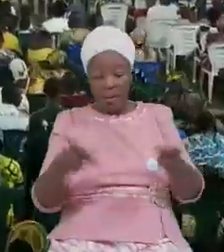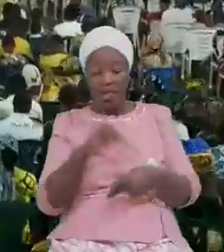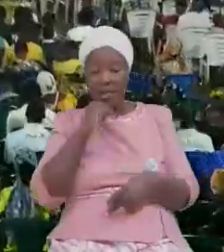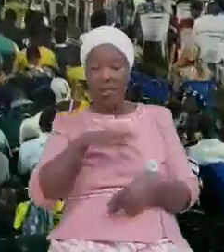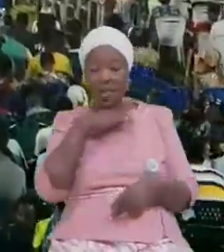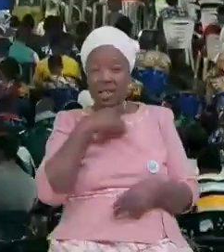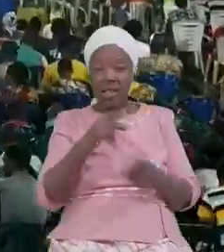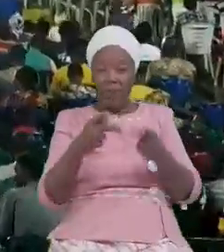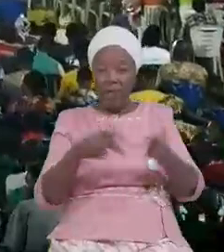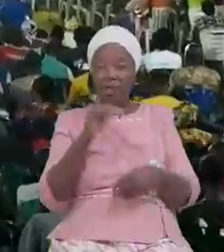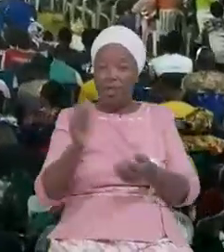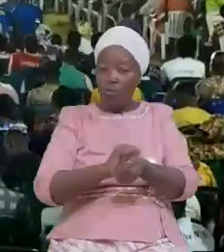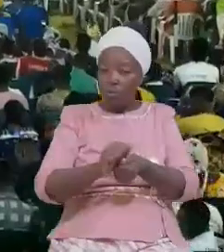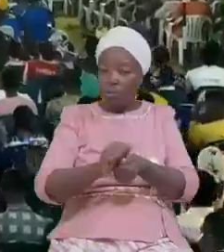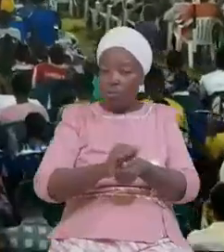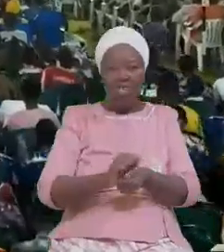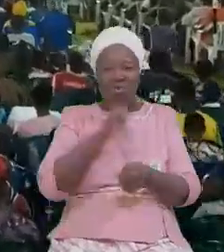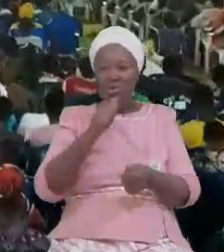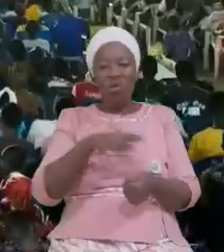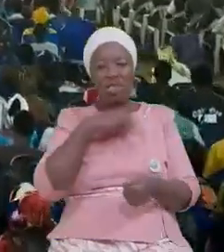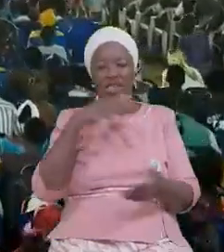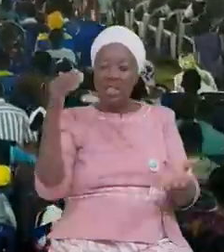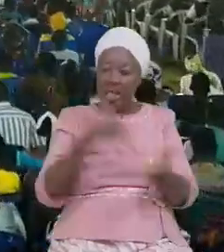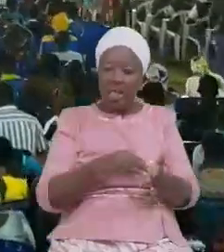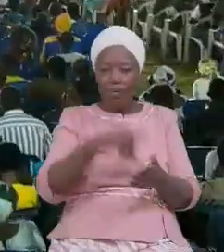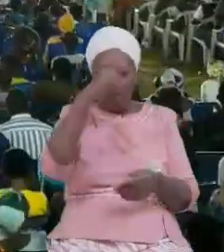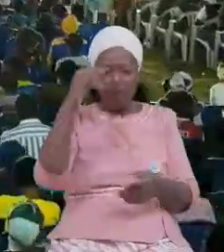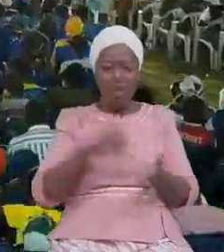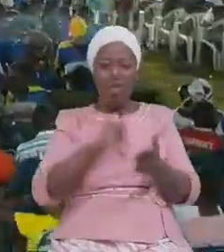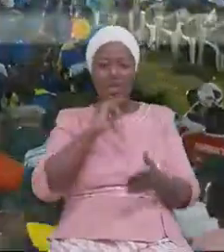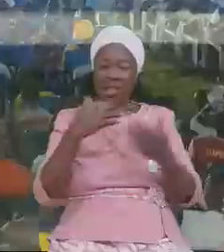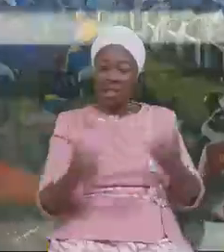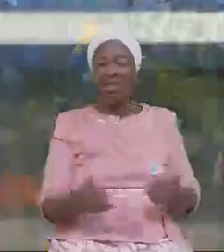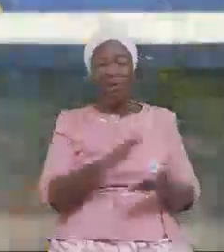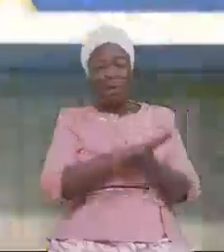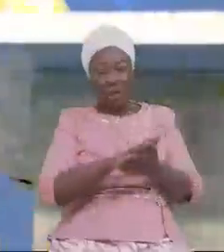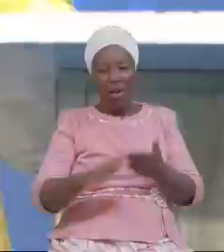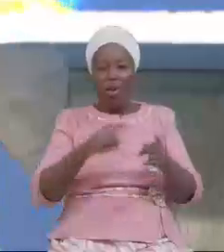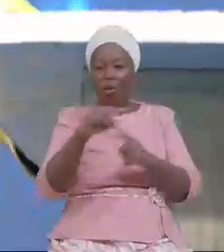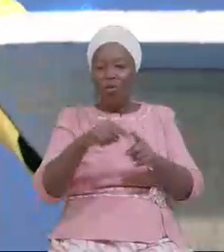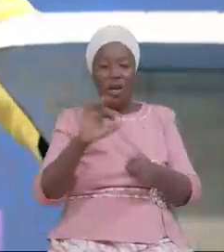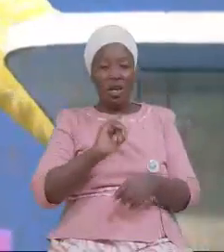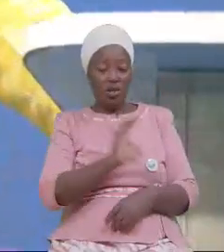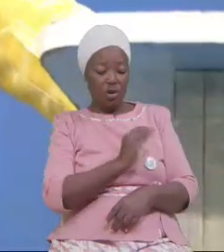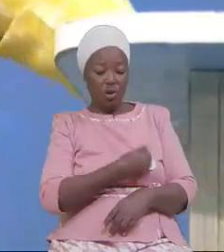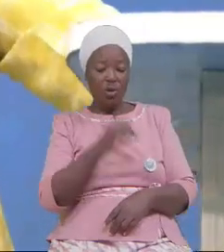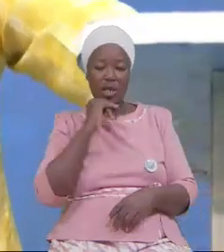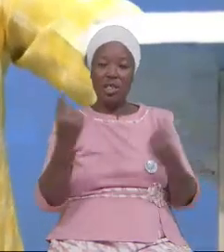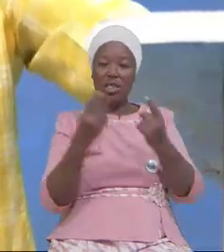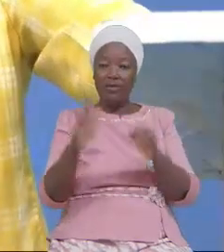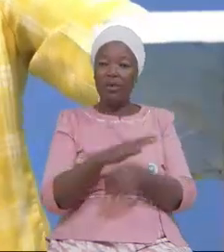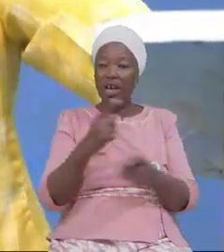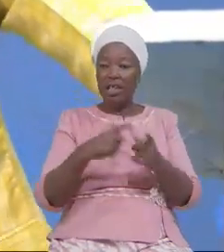more dirty, it's clean. When his soul is sinful and Jesus utters